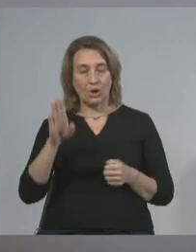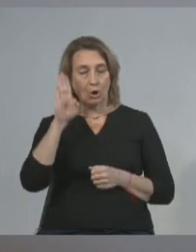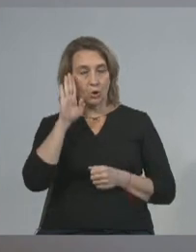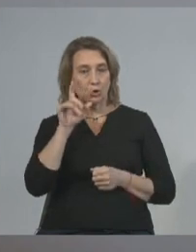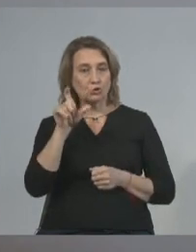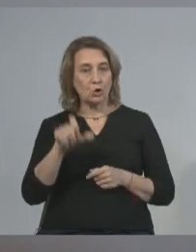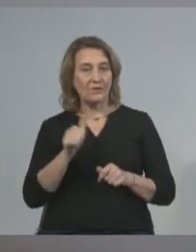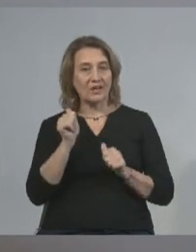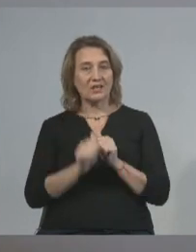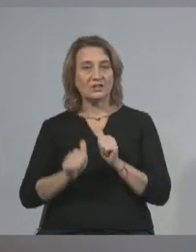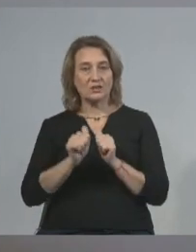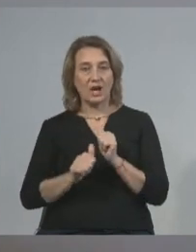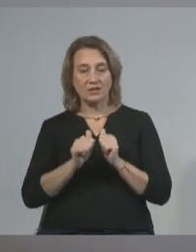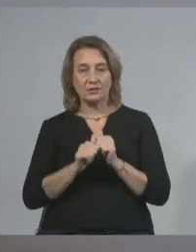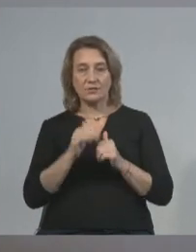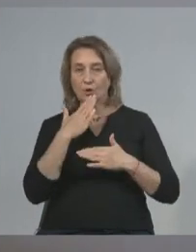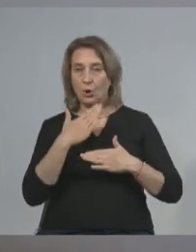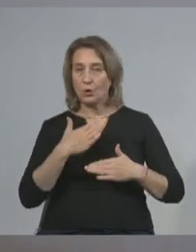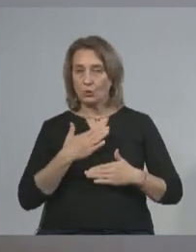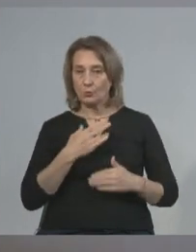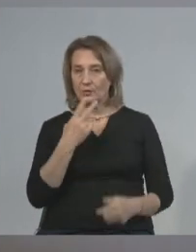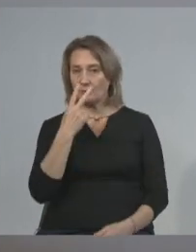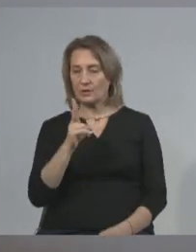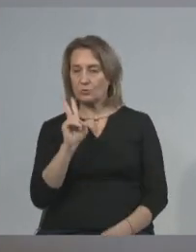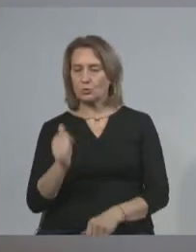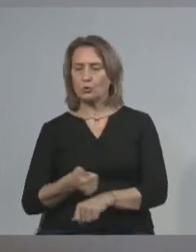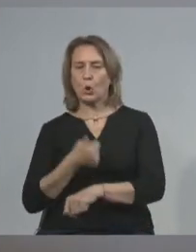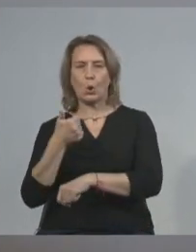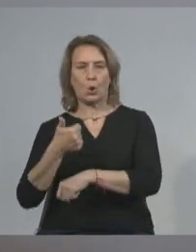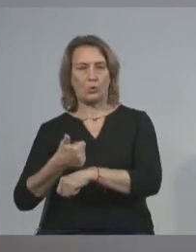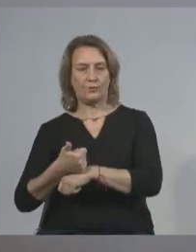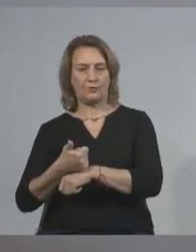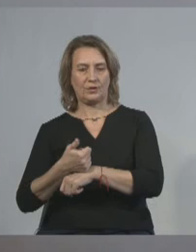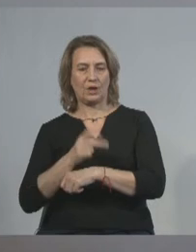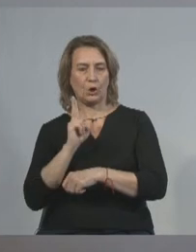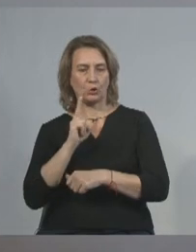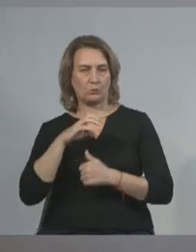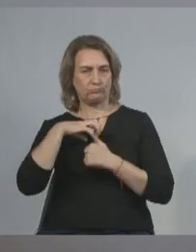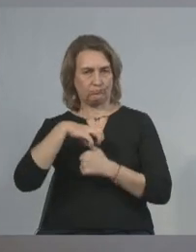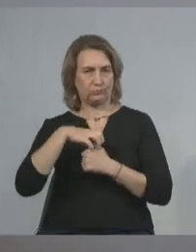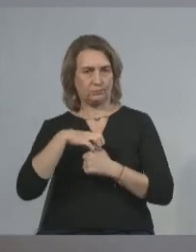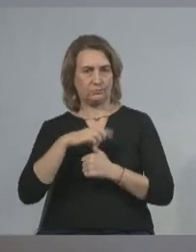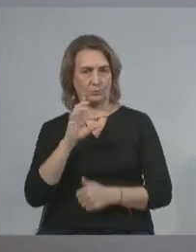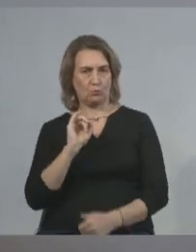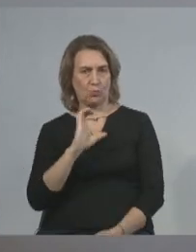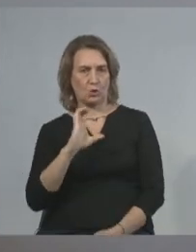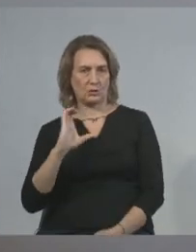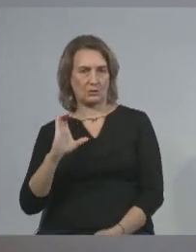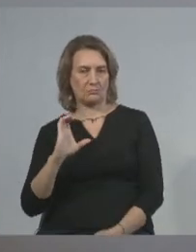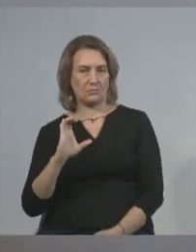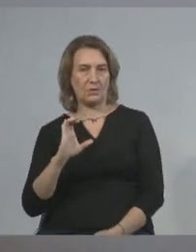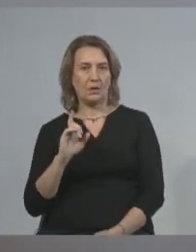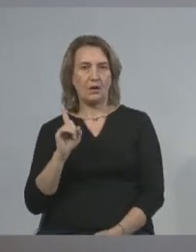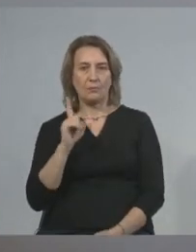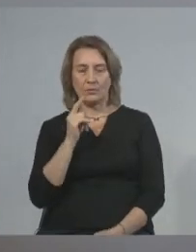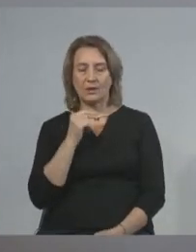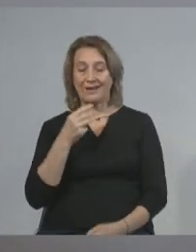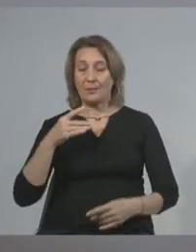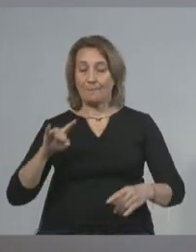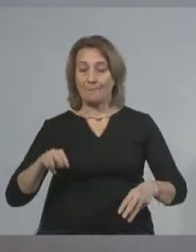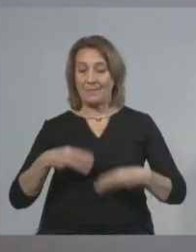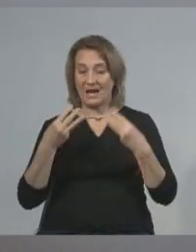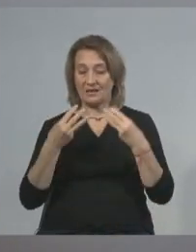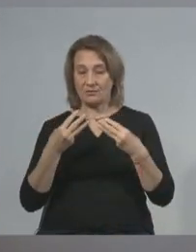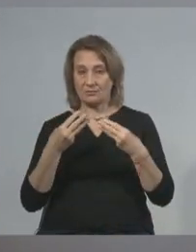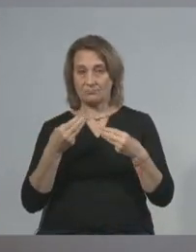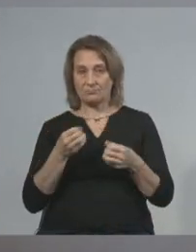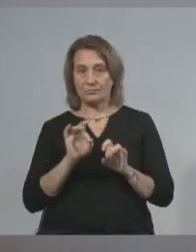father so media reporting just uh reflects the situation as it face and i would like to always explain that maybe are just the